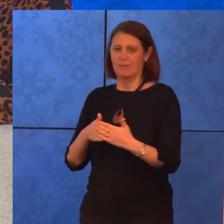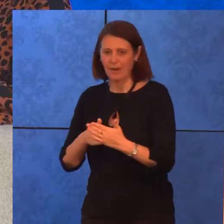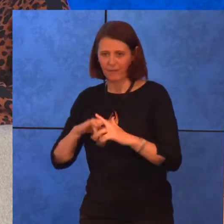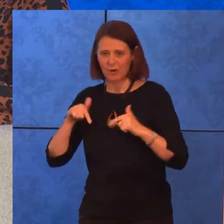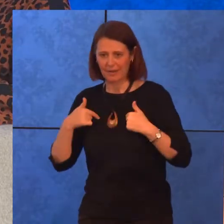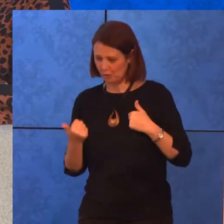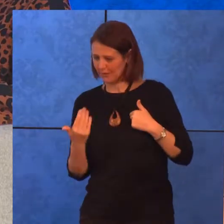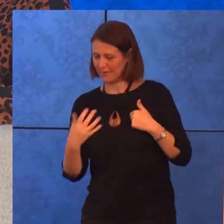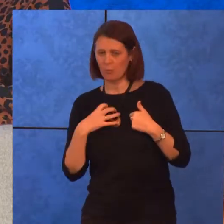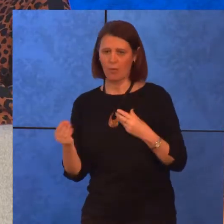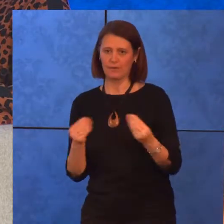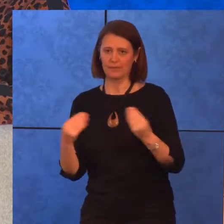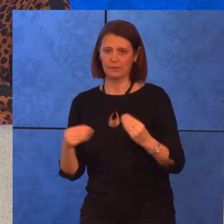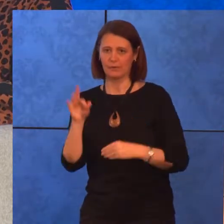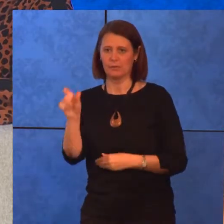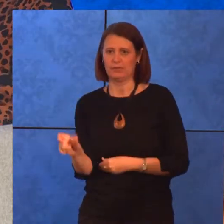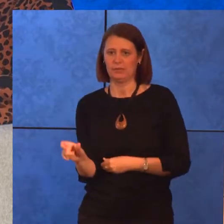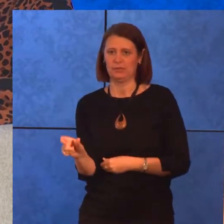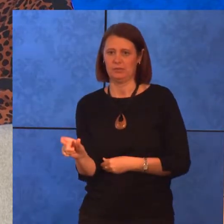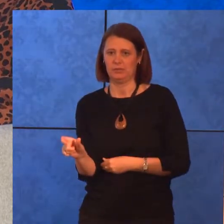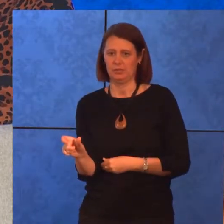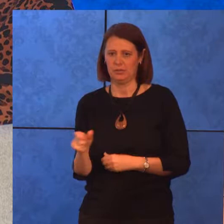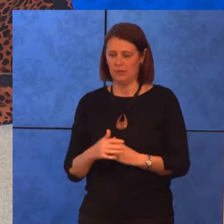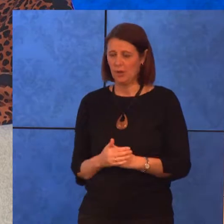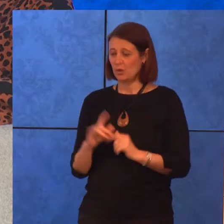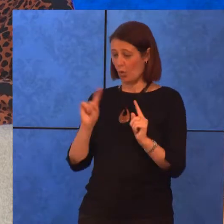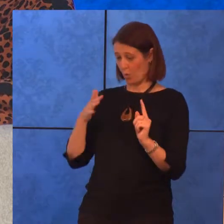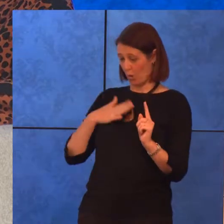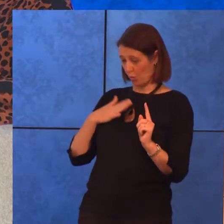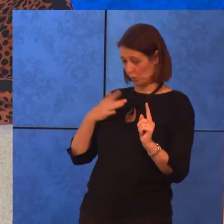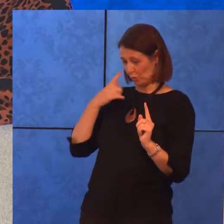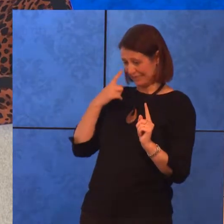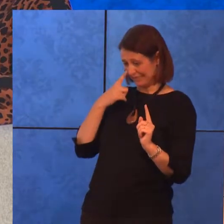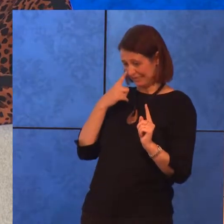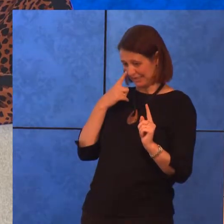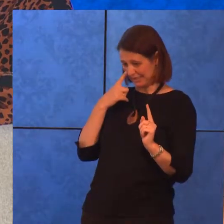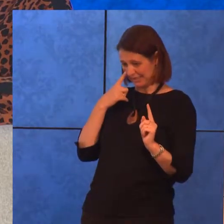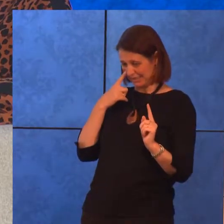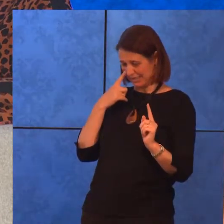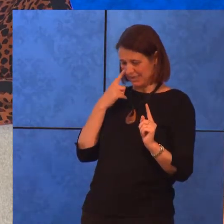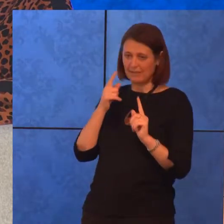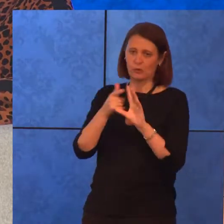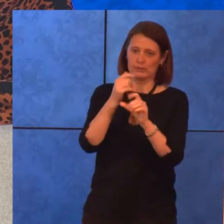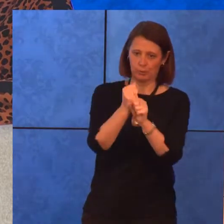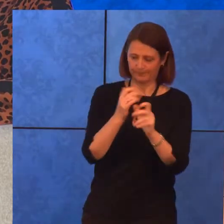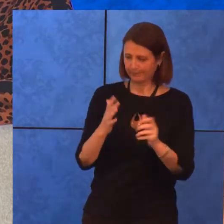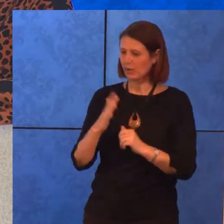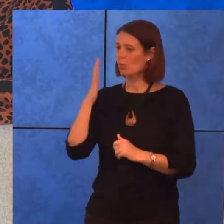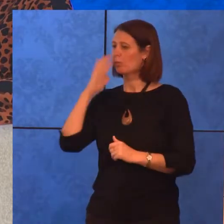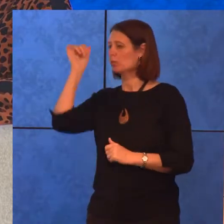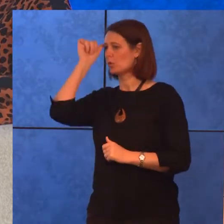more flexibility to participants. So what we would like to be able to do is, for example, when we know